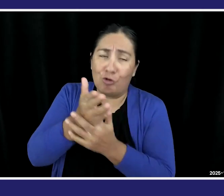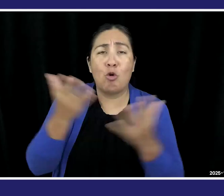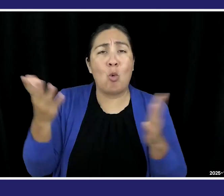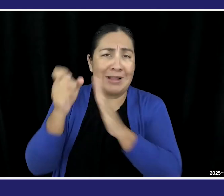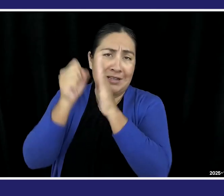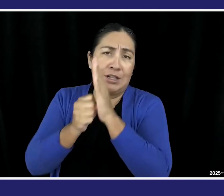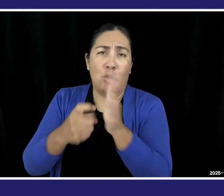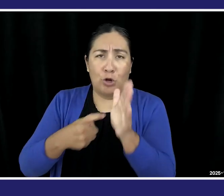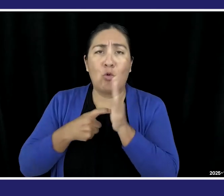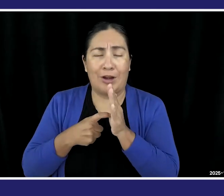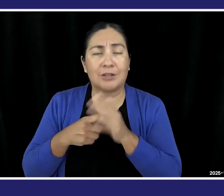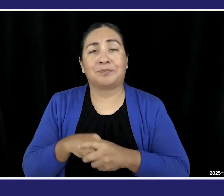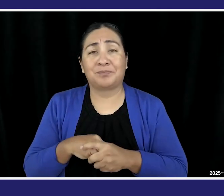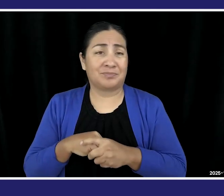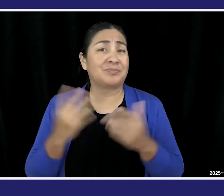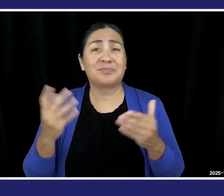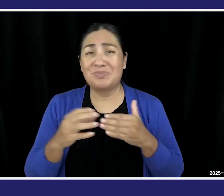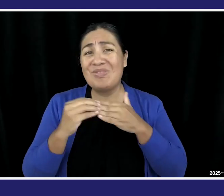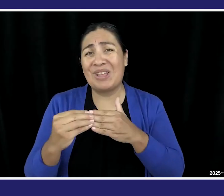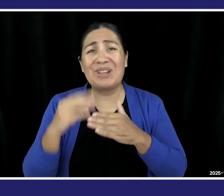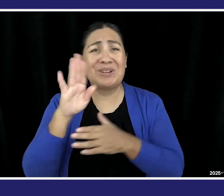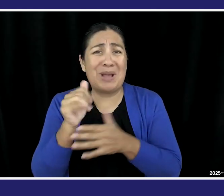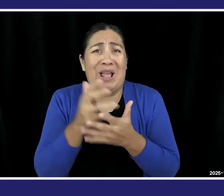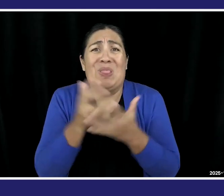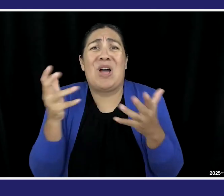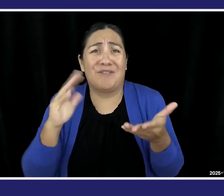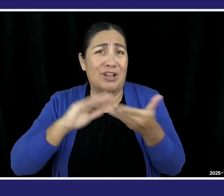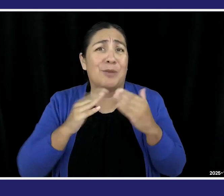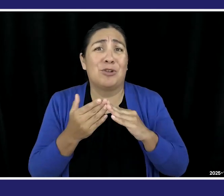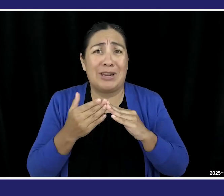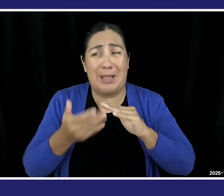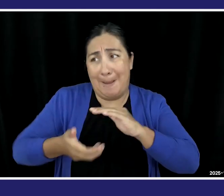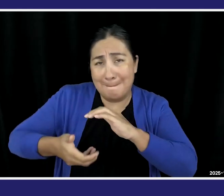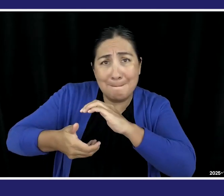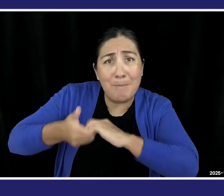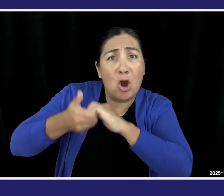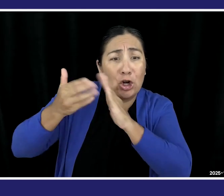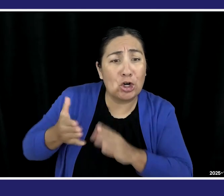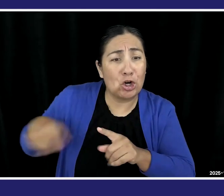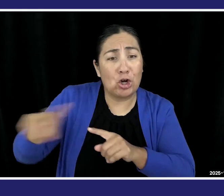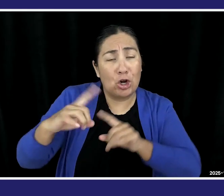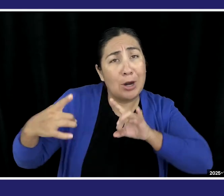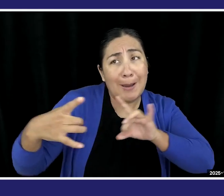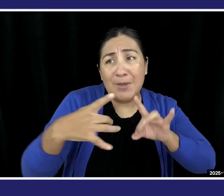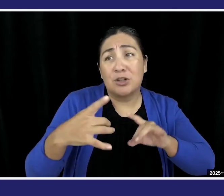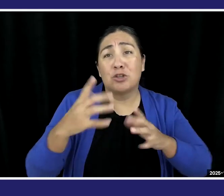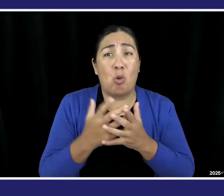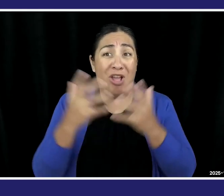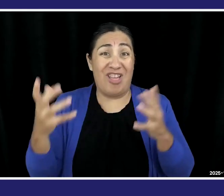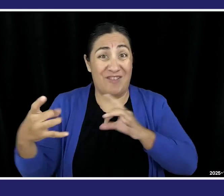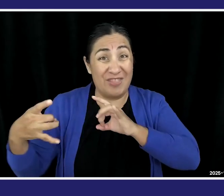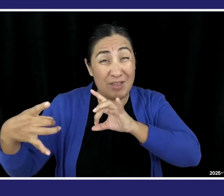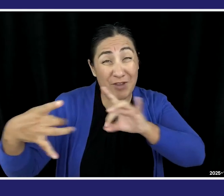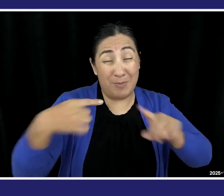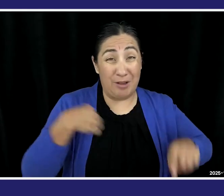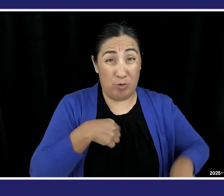required. It's going to be guided by a lot of community and partner input. So all of the feedback that we are going to